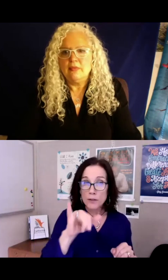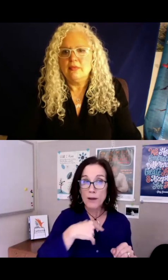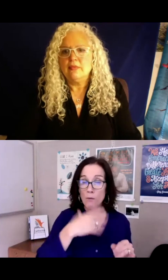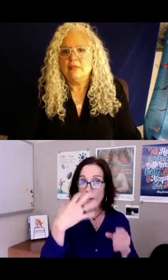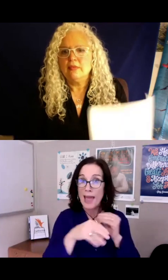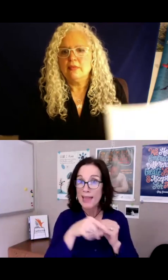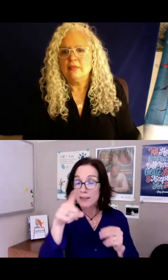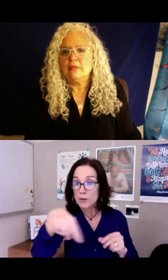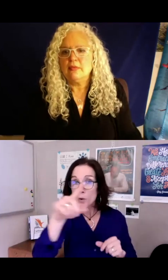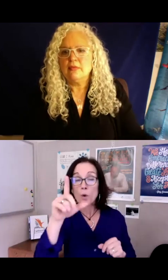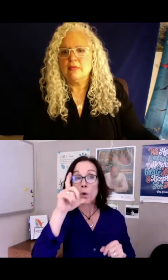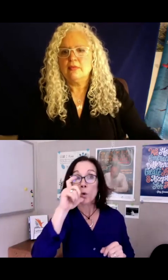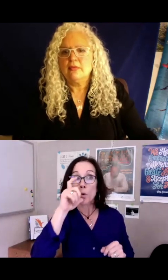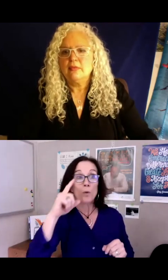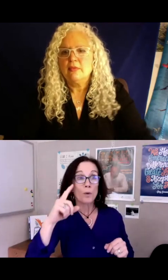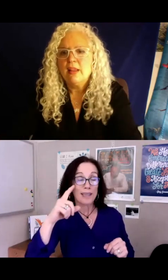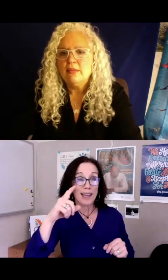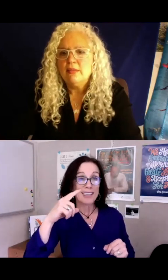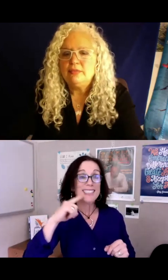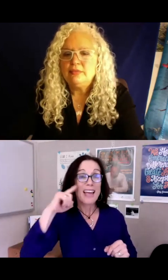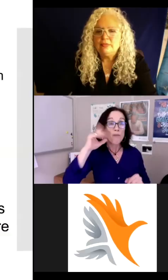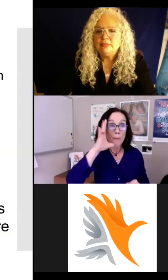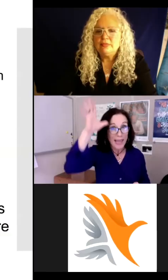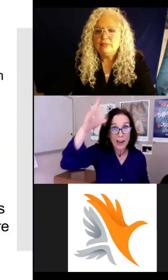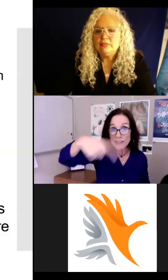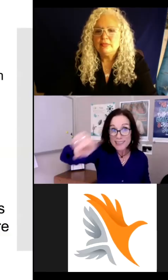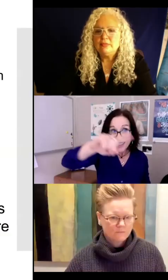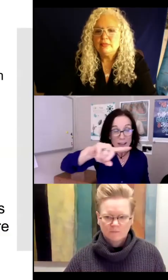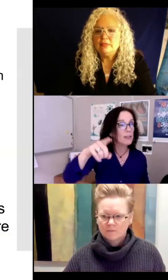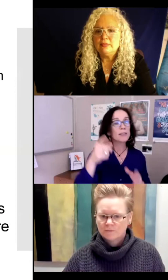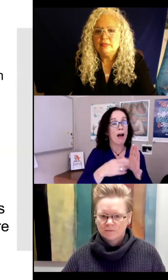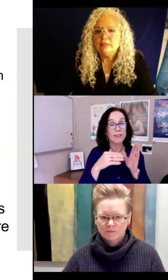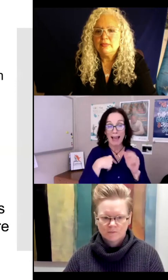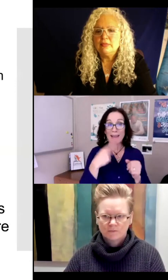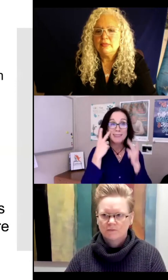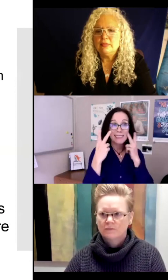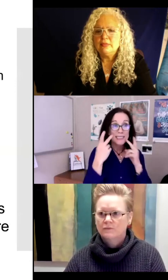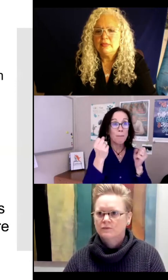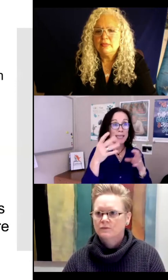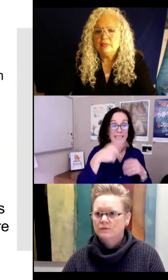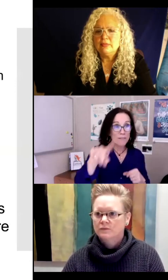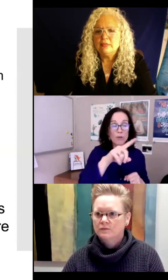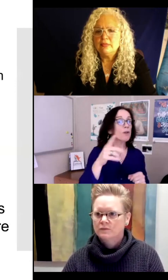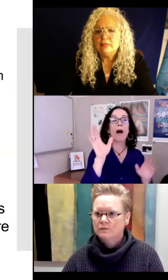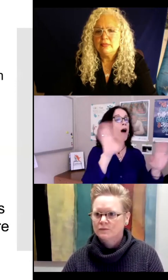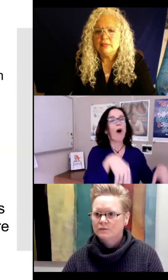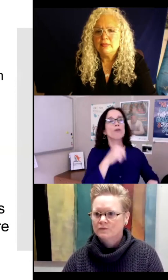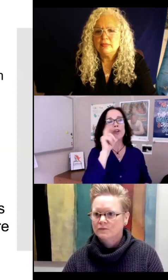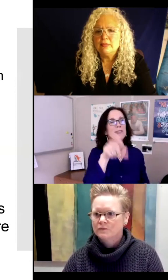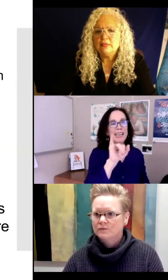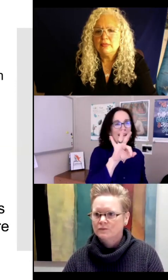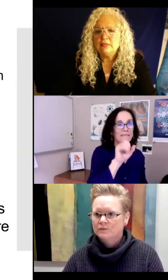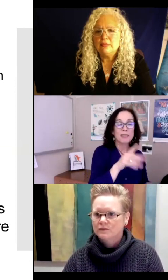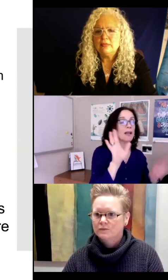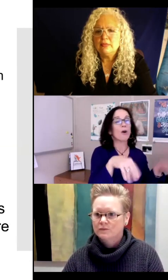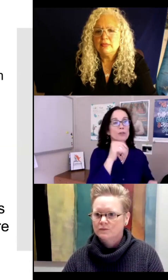I just wanted to add also, those of you who are deaf parents, I've seen many of